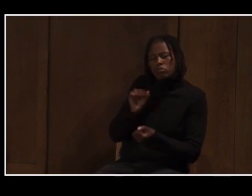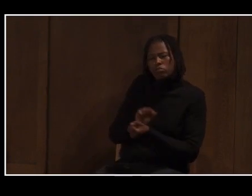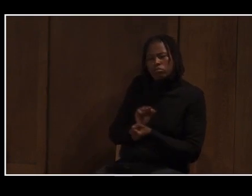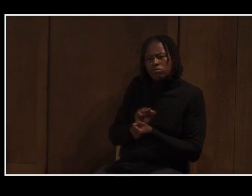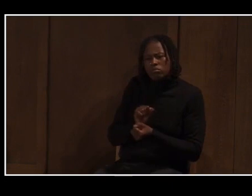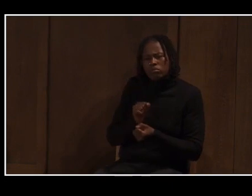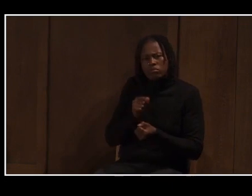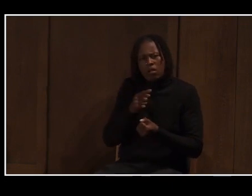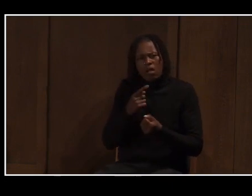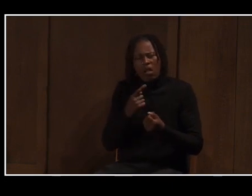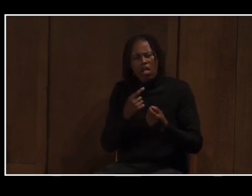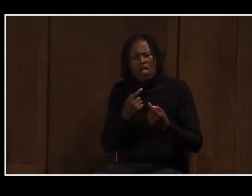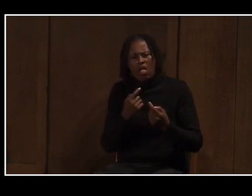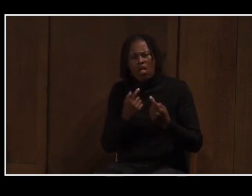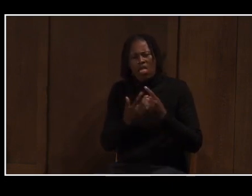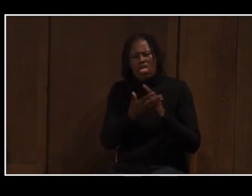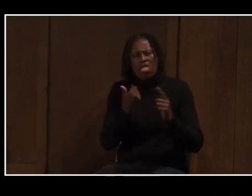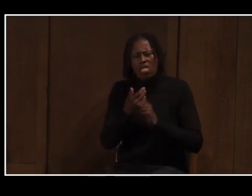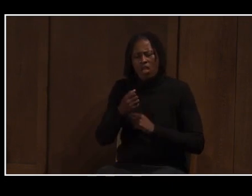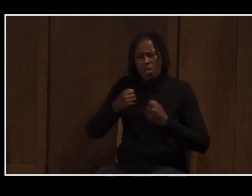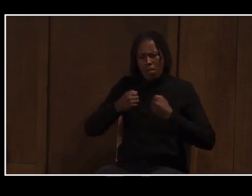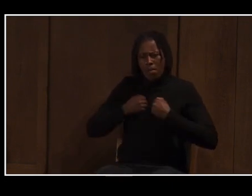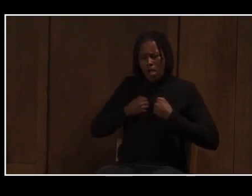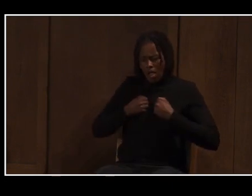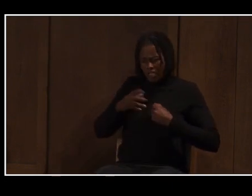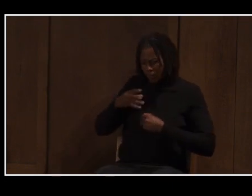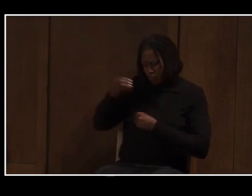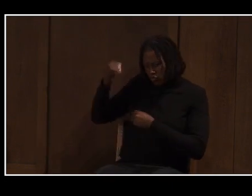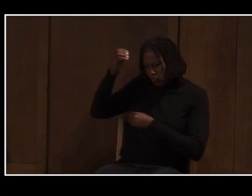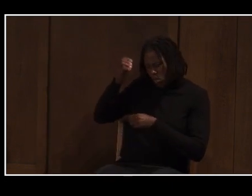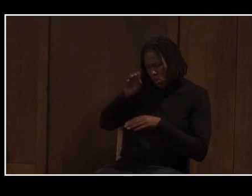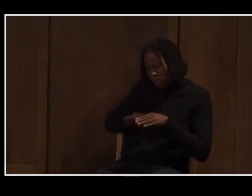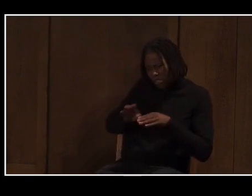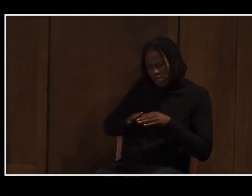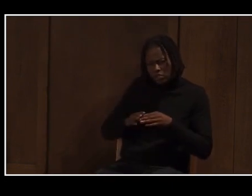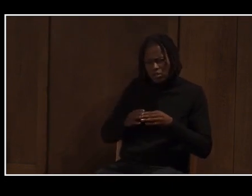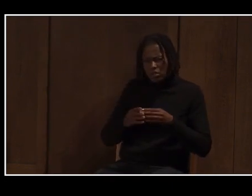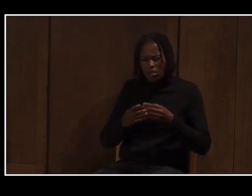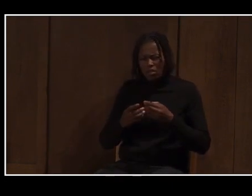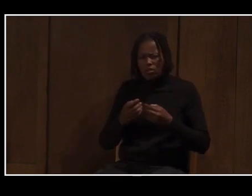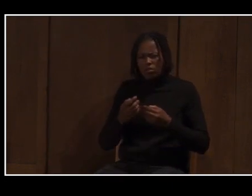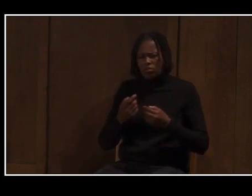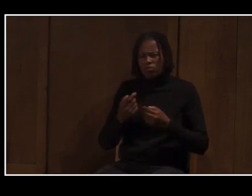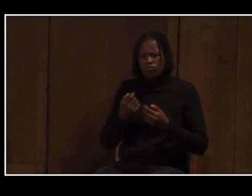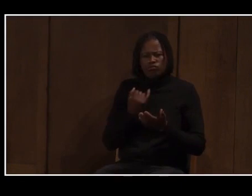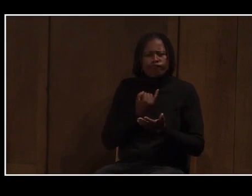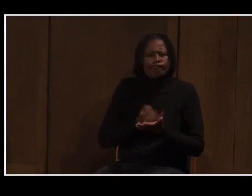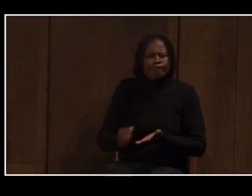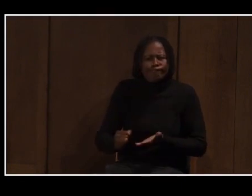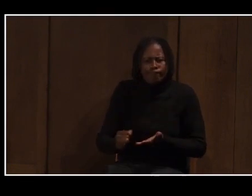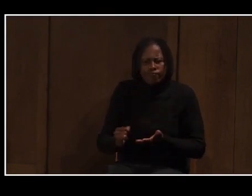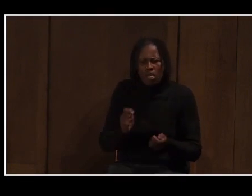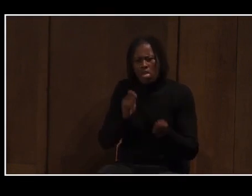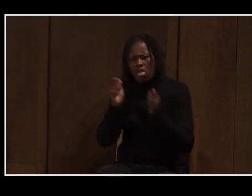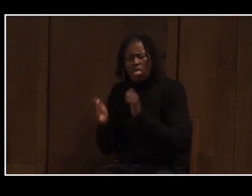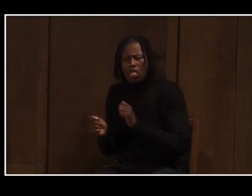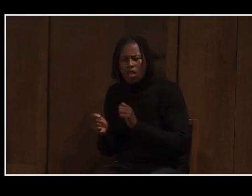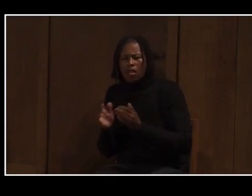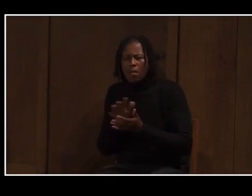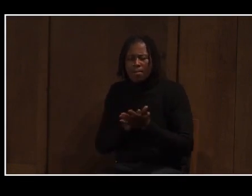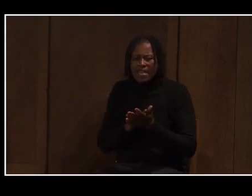anyway, we're having to reimagine and rediscover. So that requires us being able to do what we're doing with our